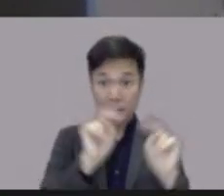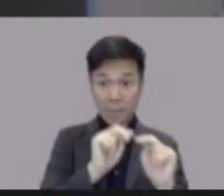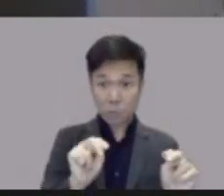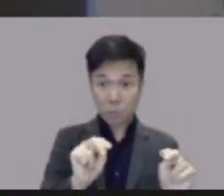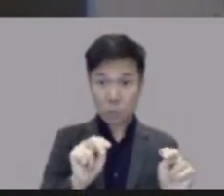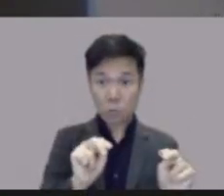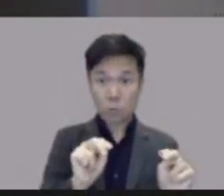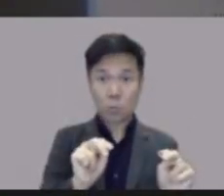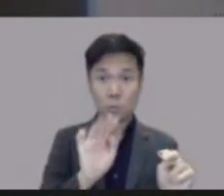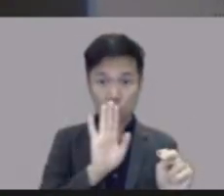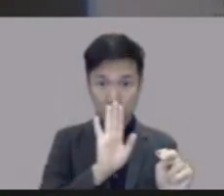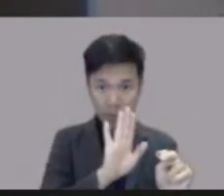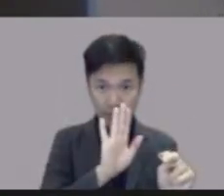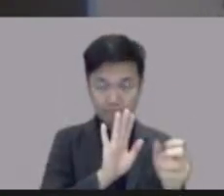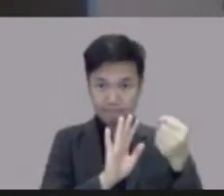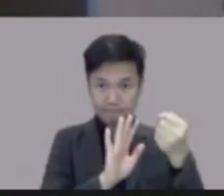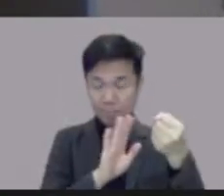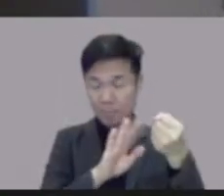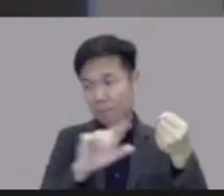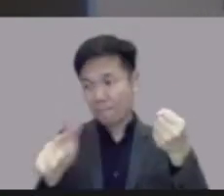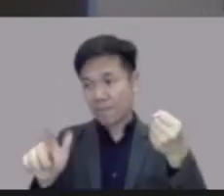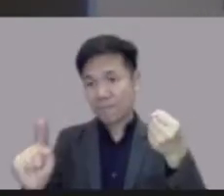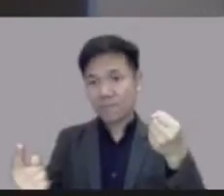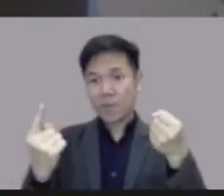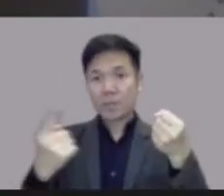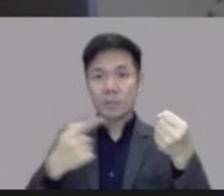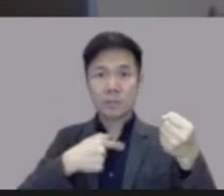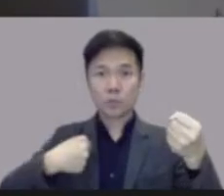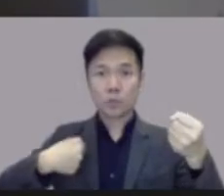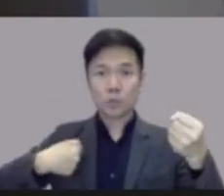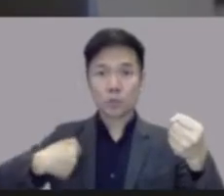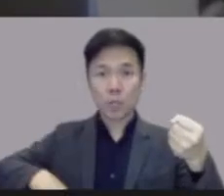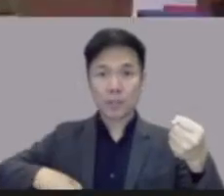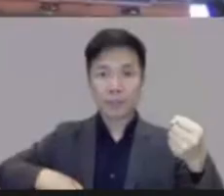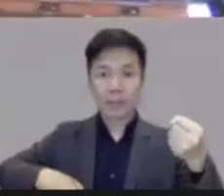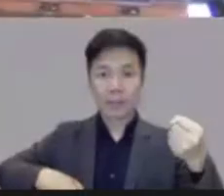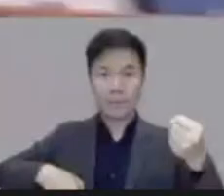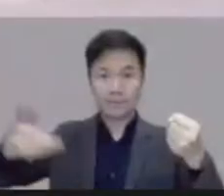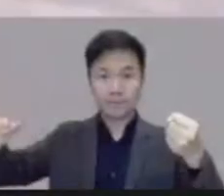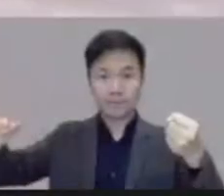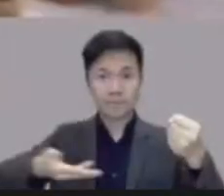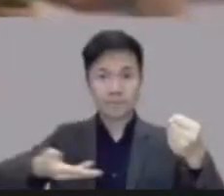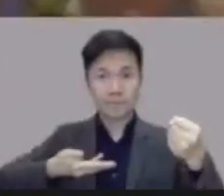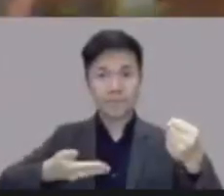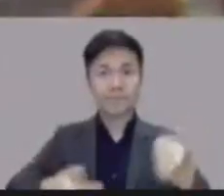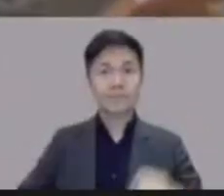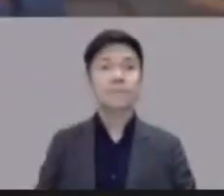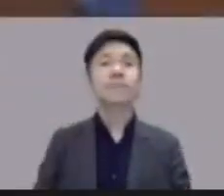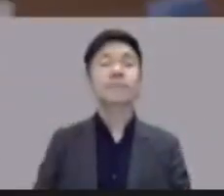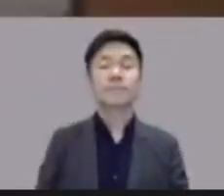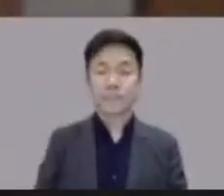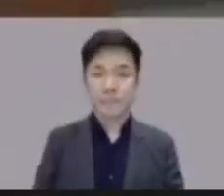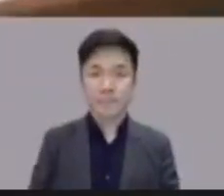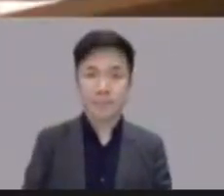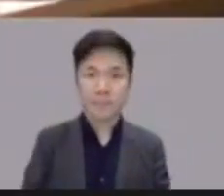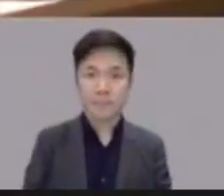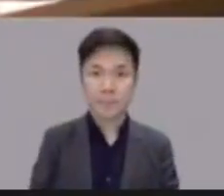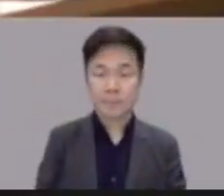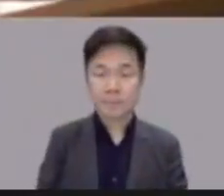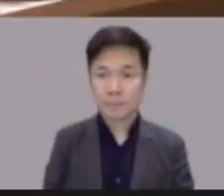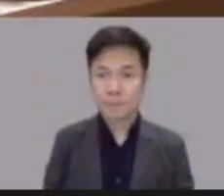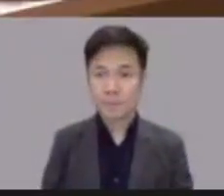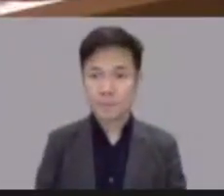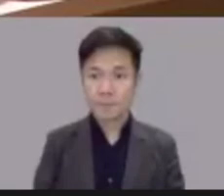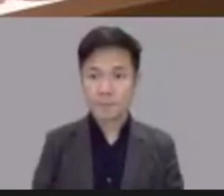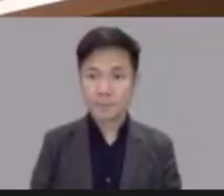invite China did he would like take the flow thank you chair for giving me